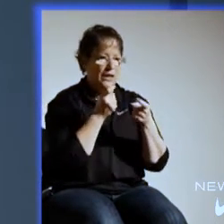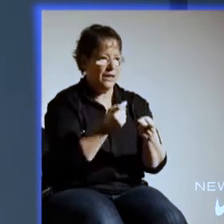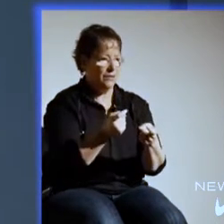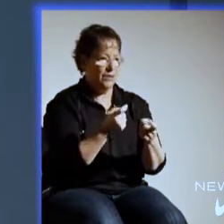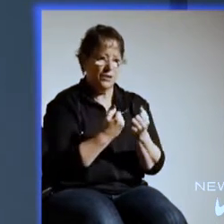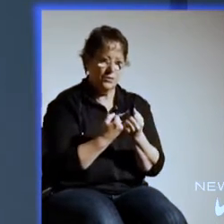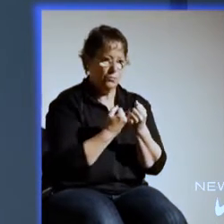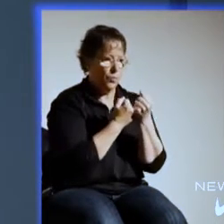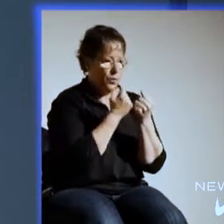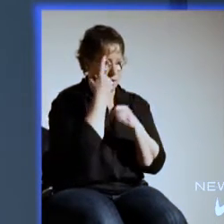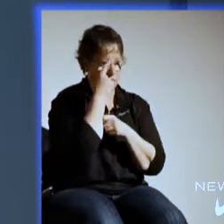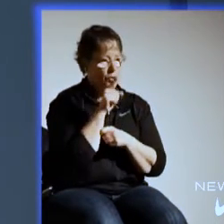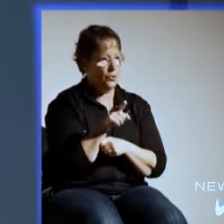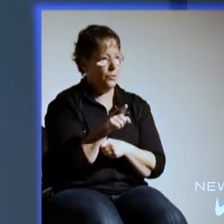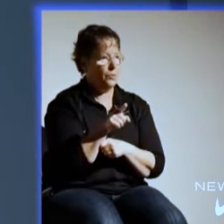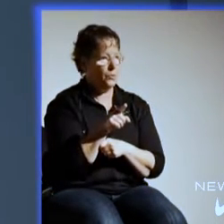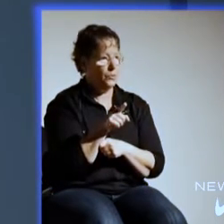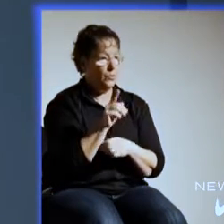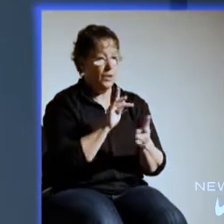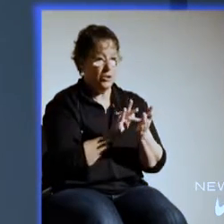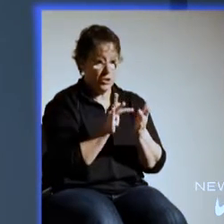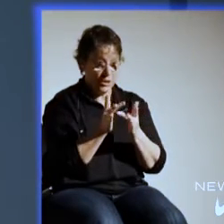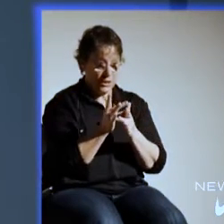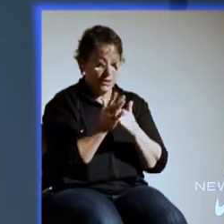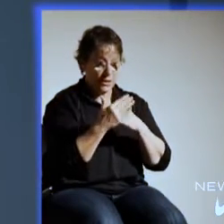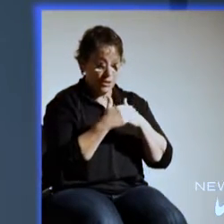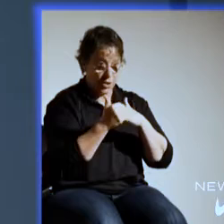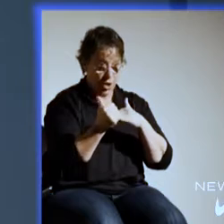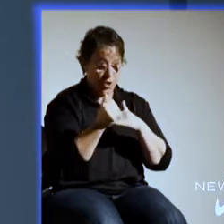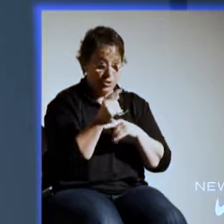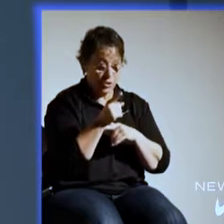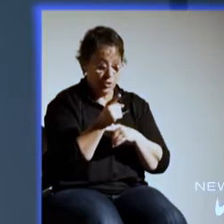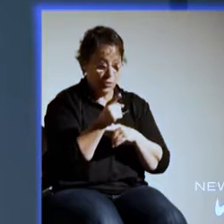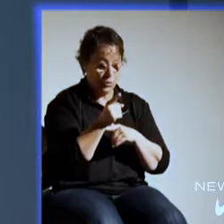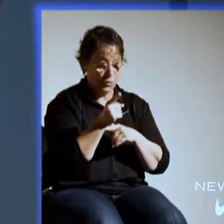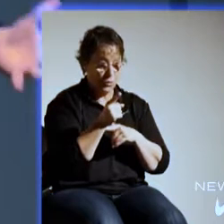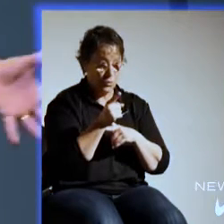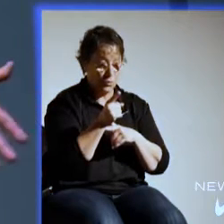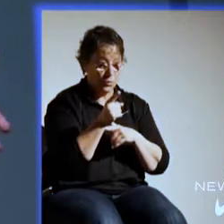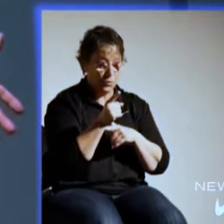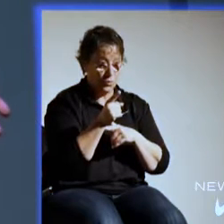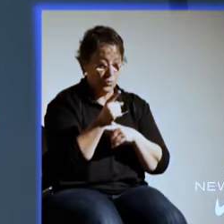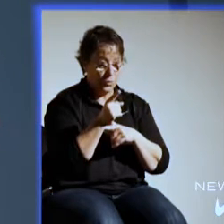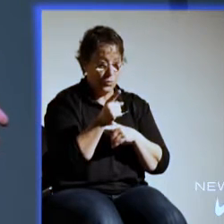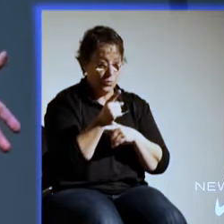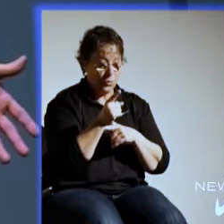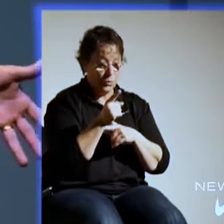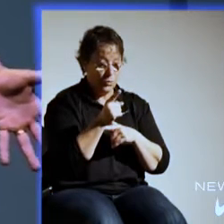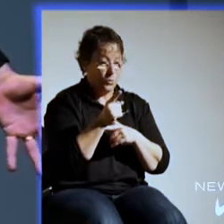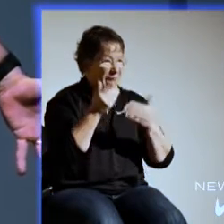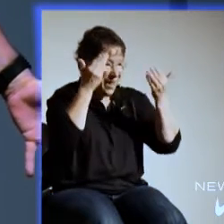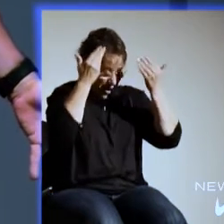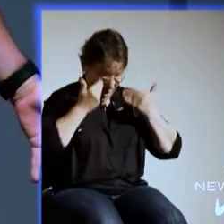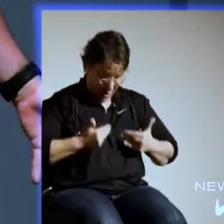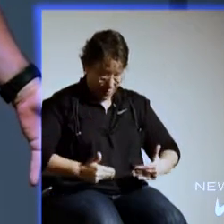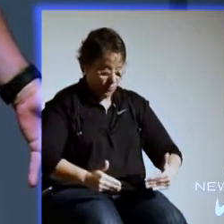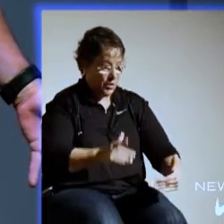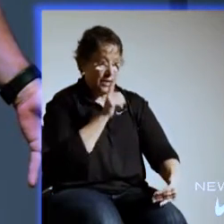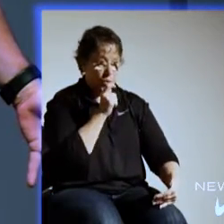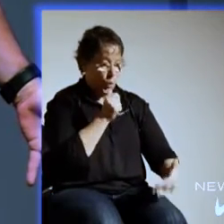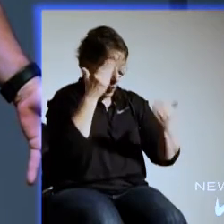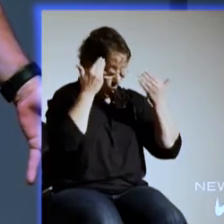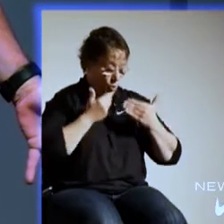Jesus even calls you to lay down all you are and all you